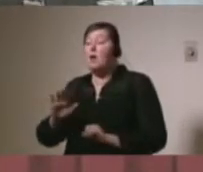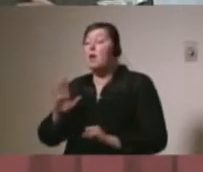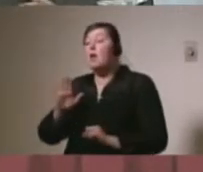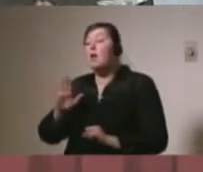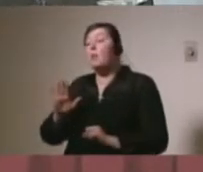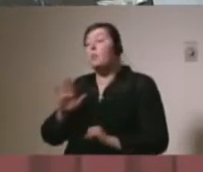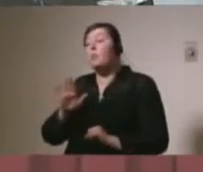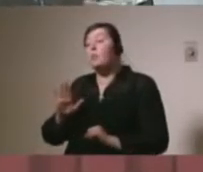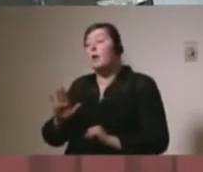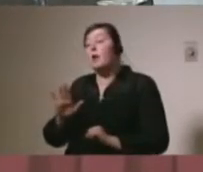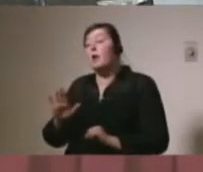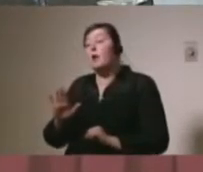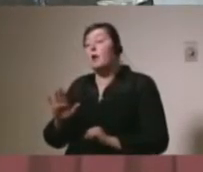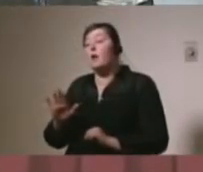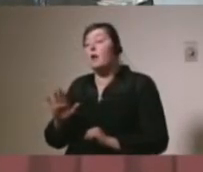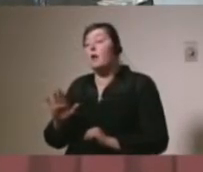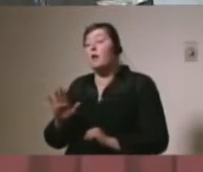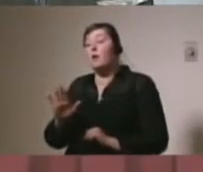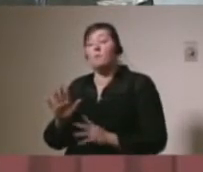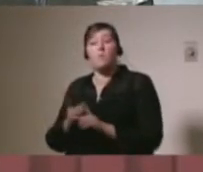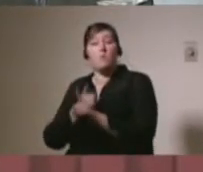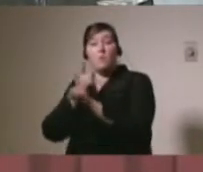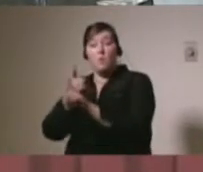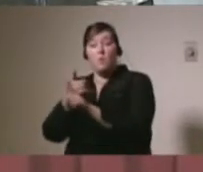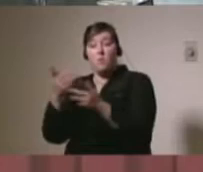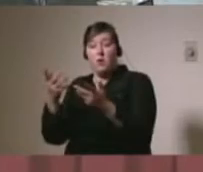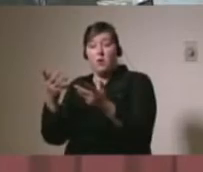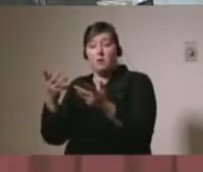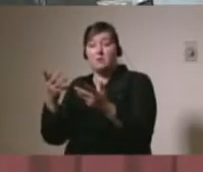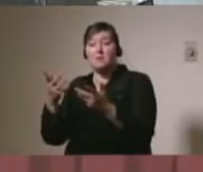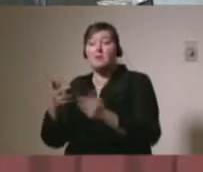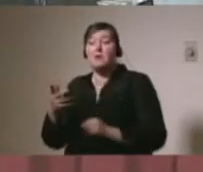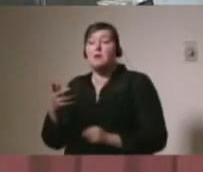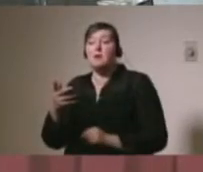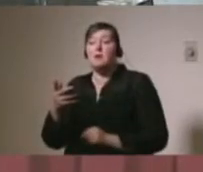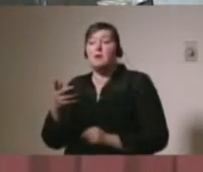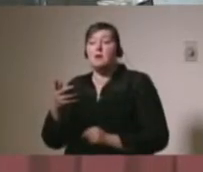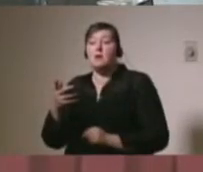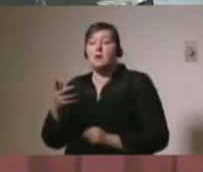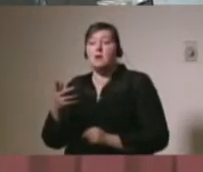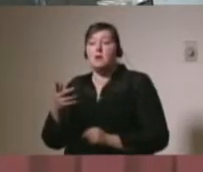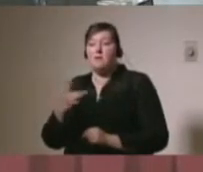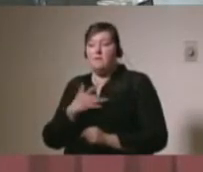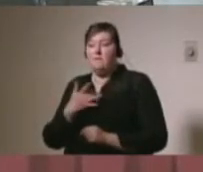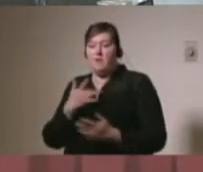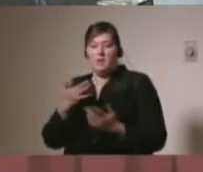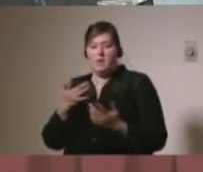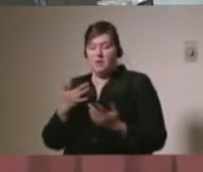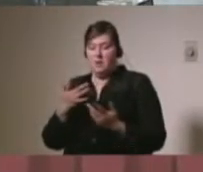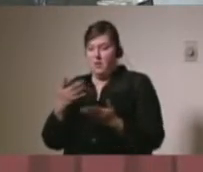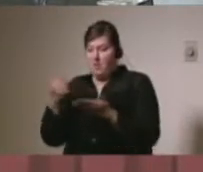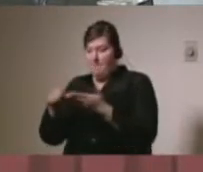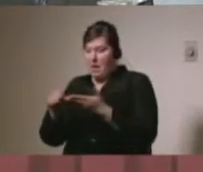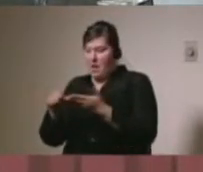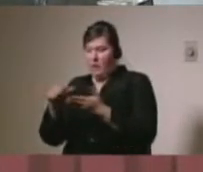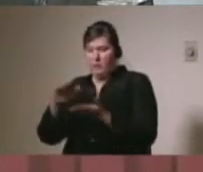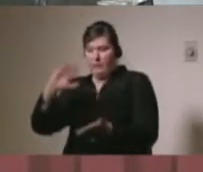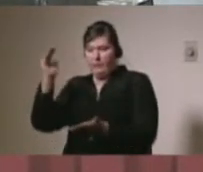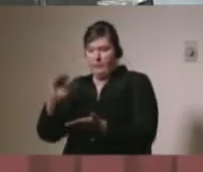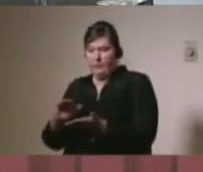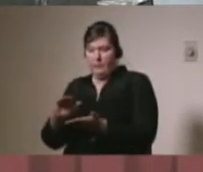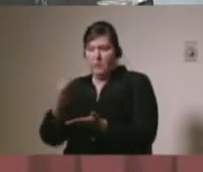and the concern they have is the loss to digitalisation. It's about